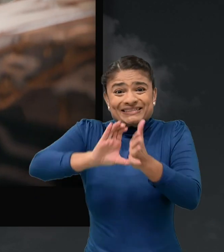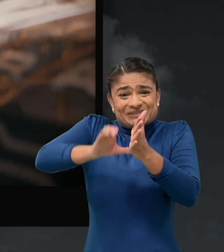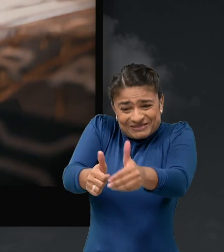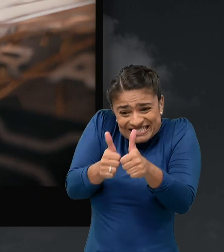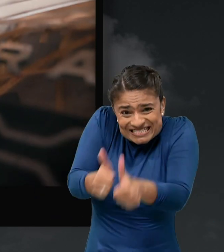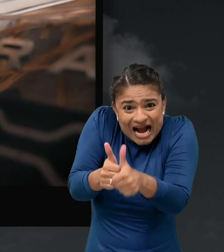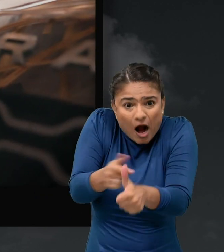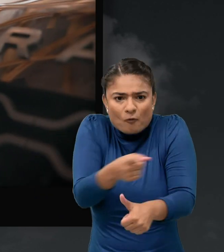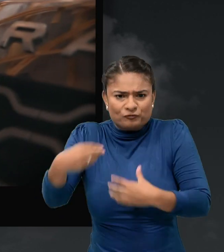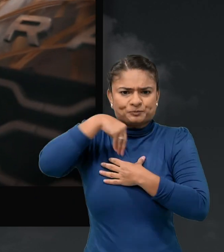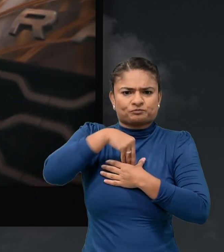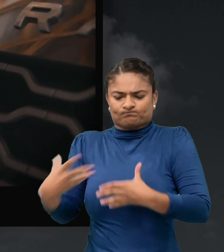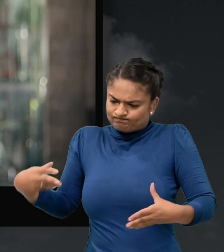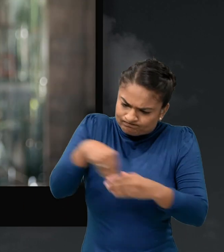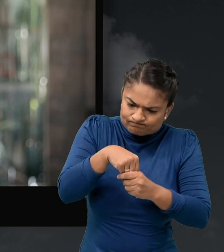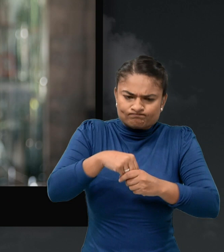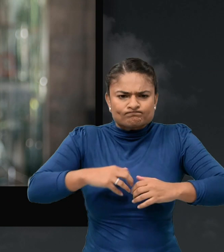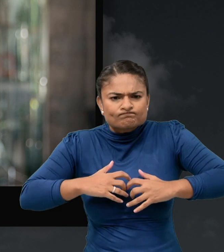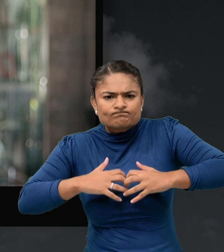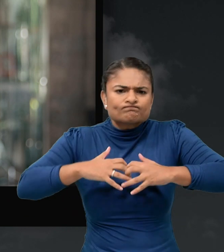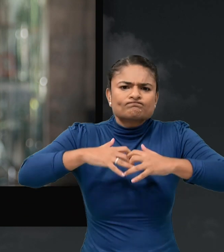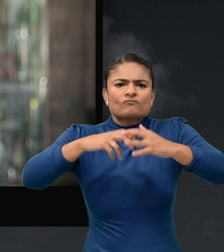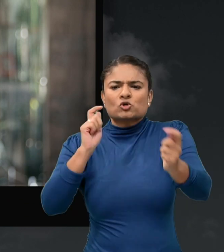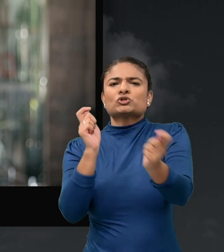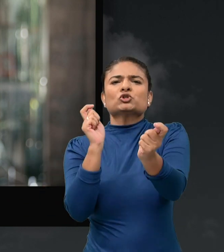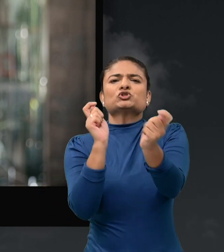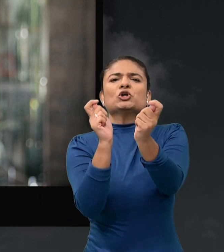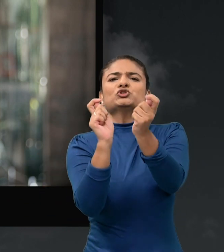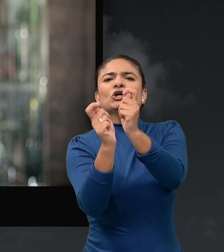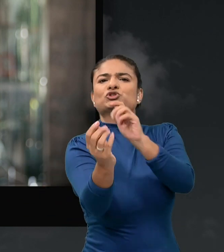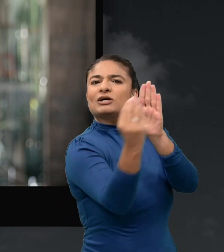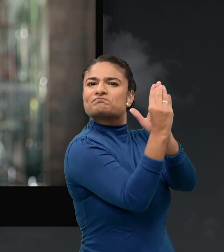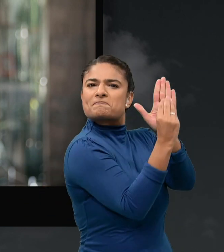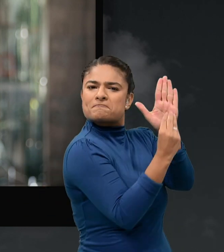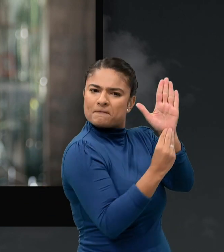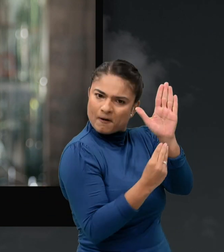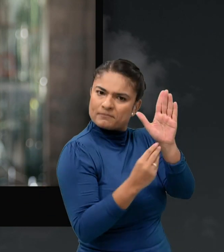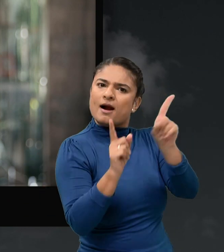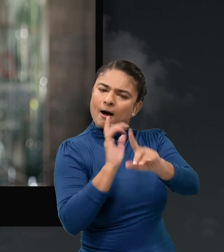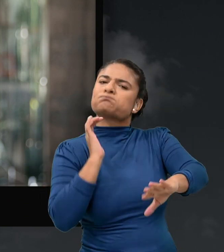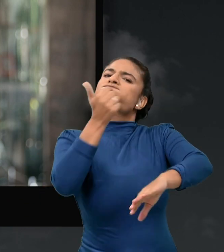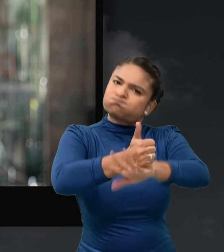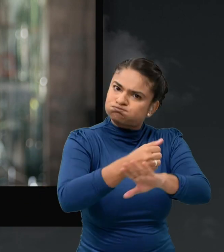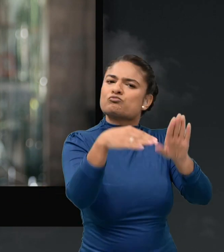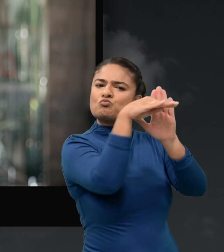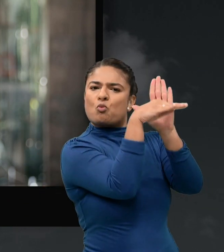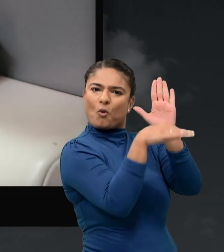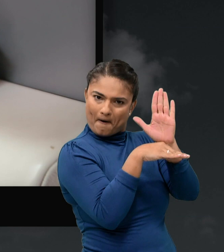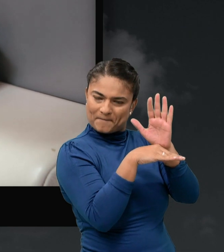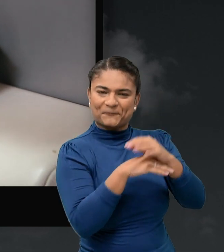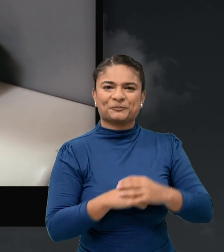people themselves being part and parcel of creating the transformation